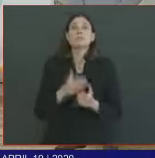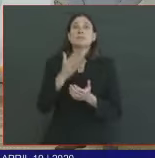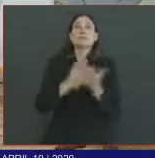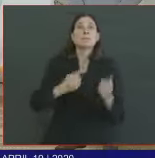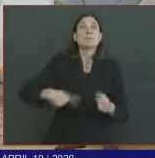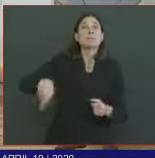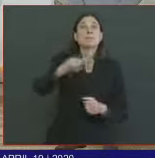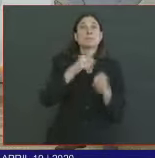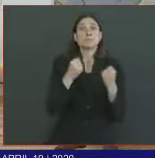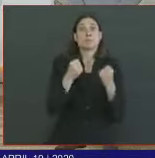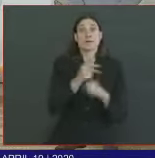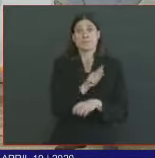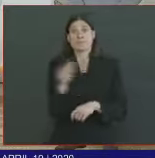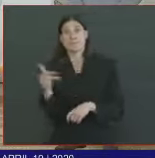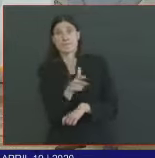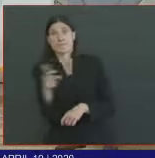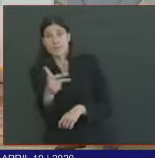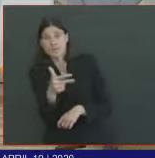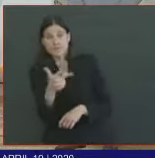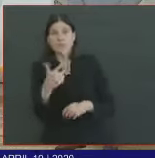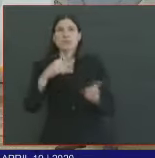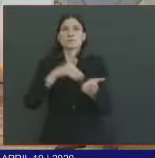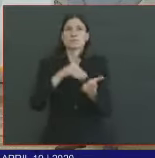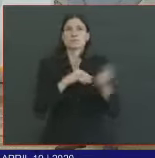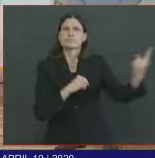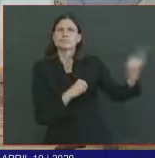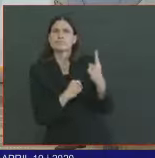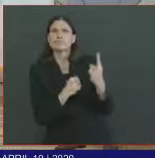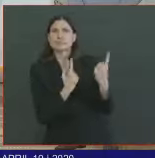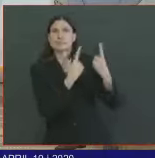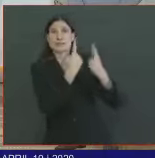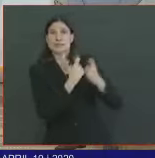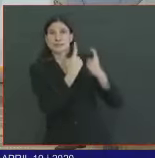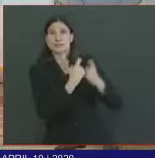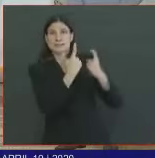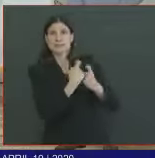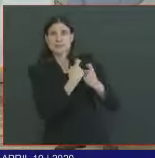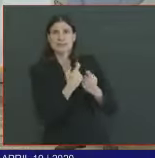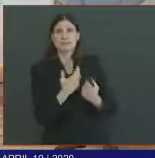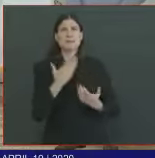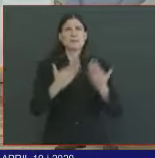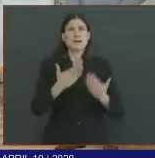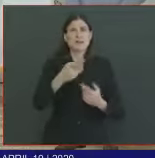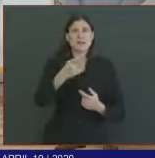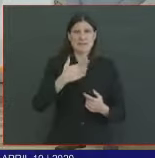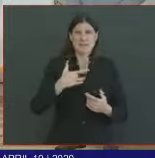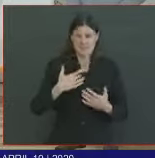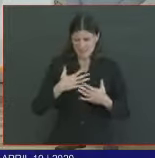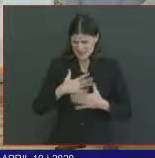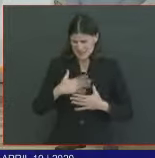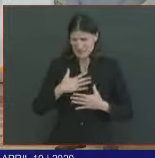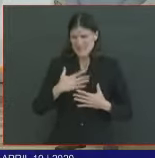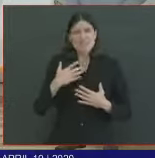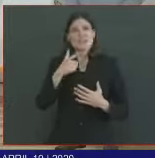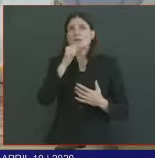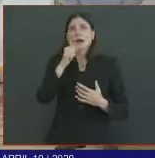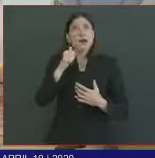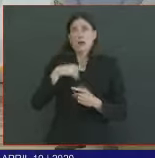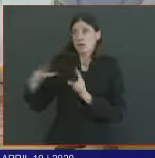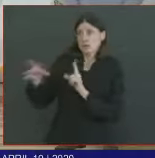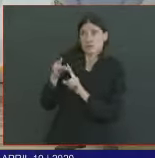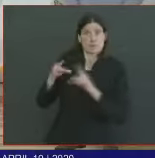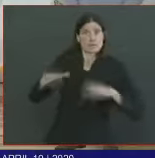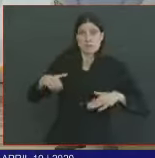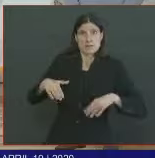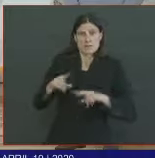is a COVID-like illness right now. So that's just another resource for you. If you want to know the locations or the phone number, there's a website